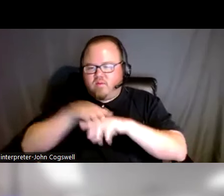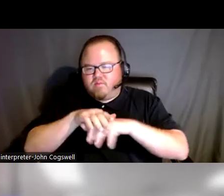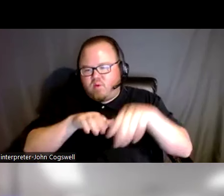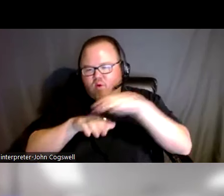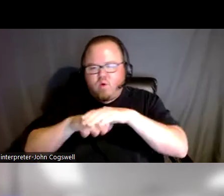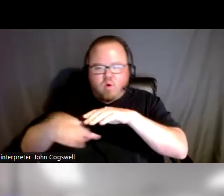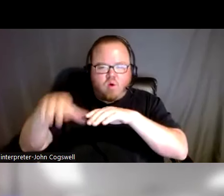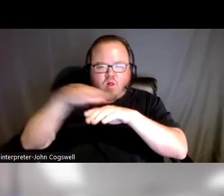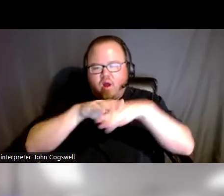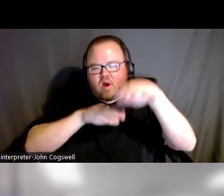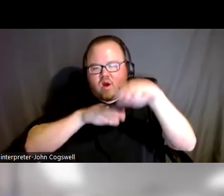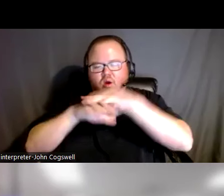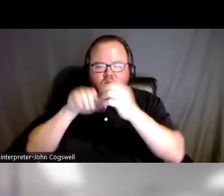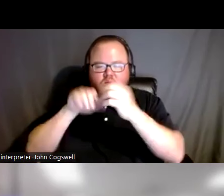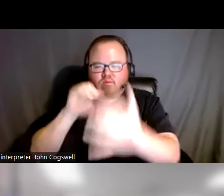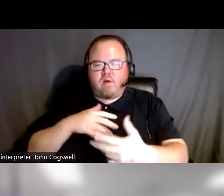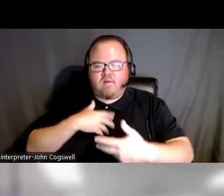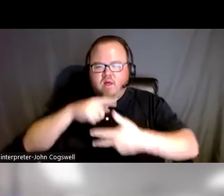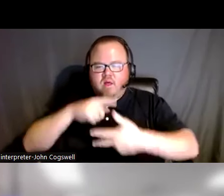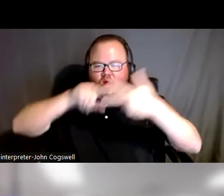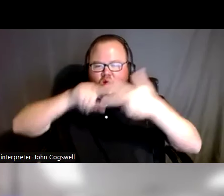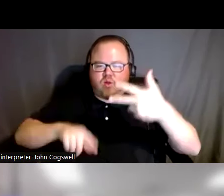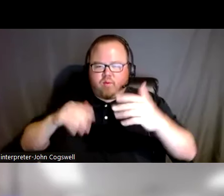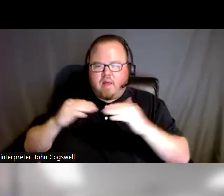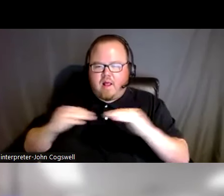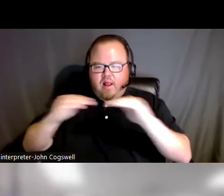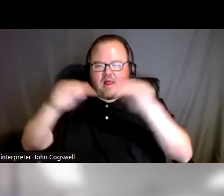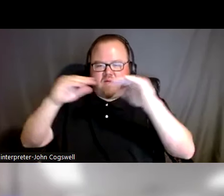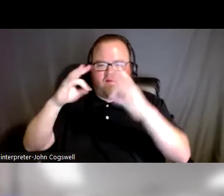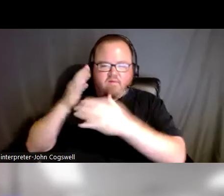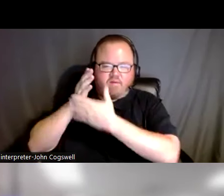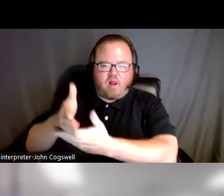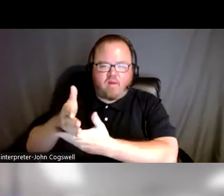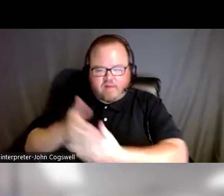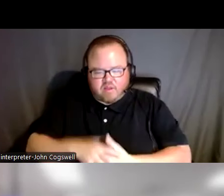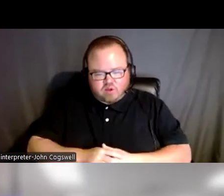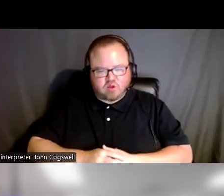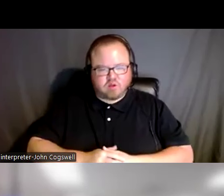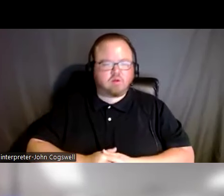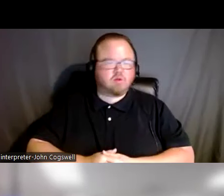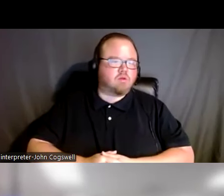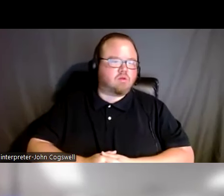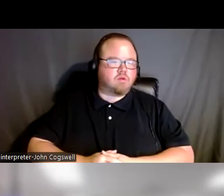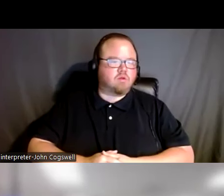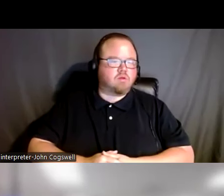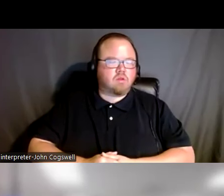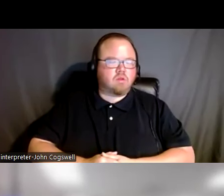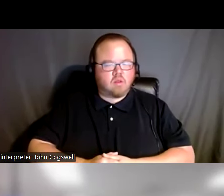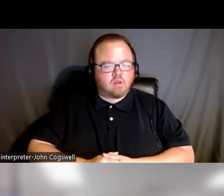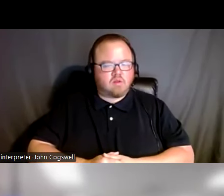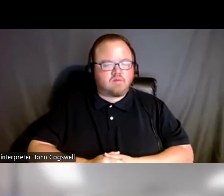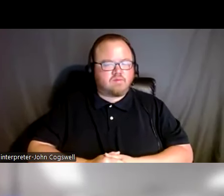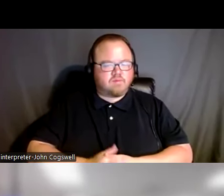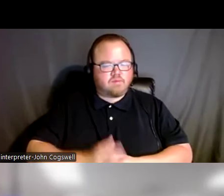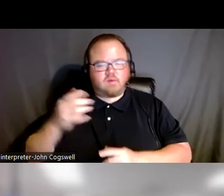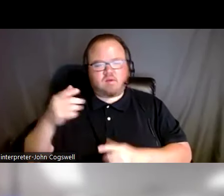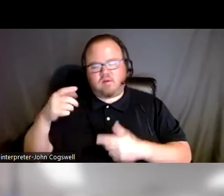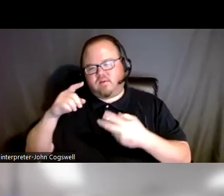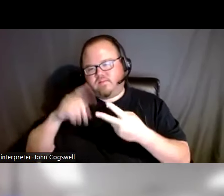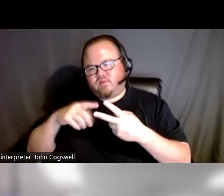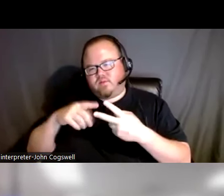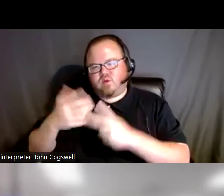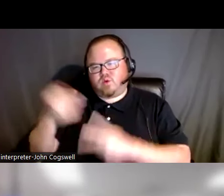that includes the 3 levels of intervention, and it also includes the Suicide Prevention Resource